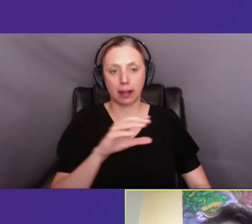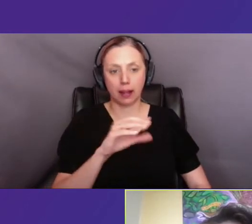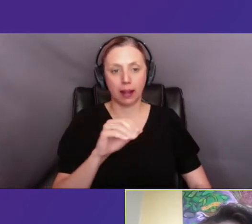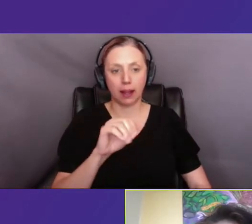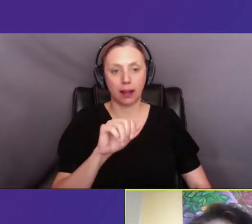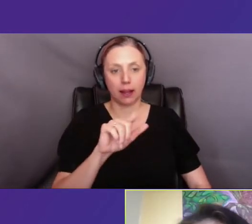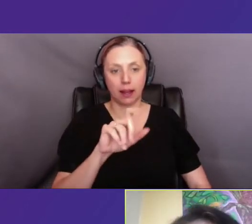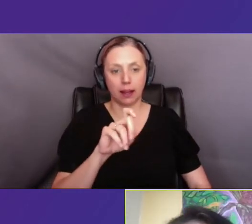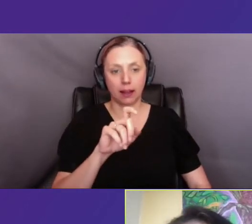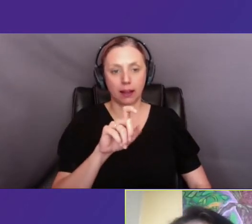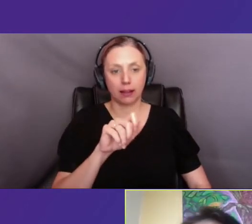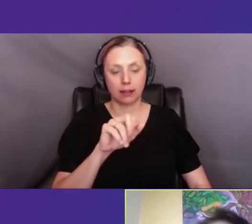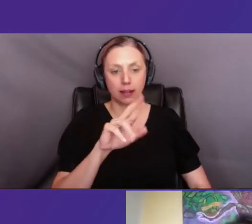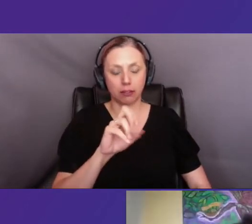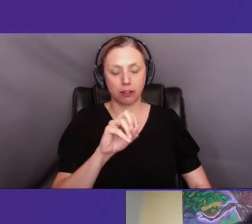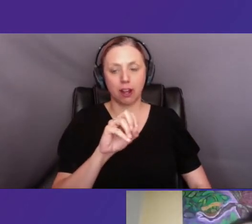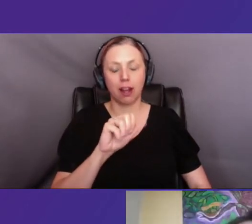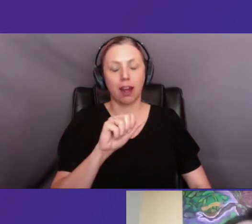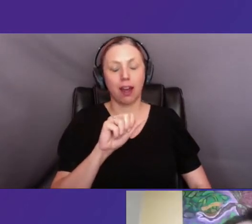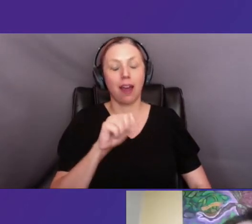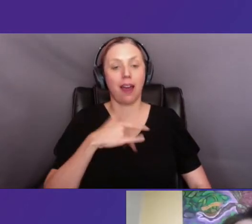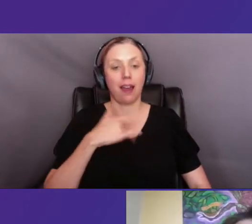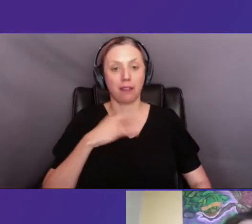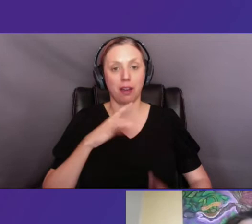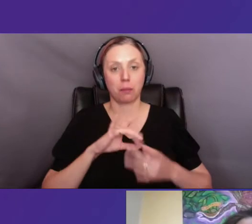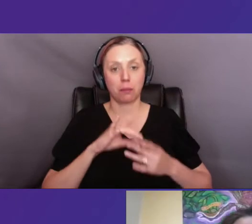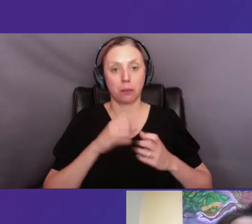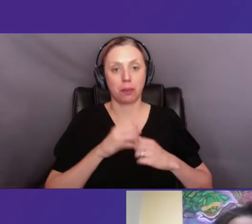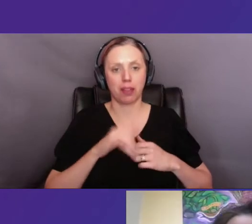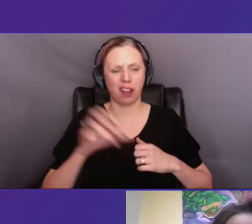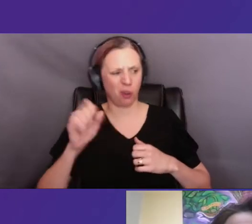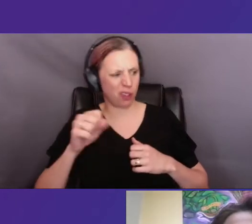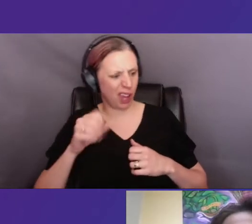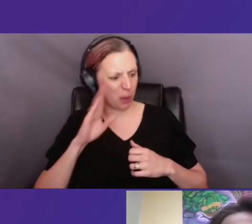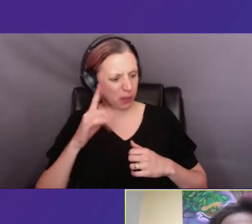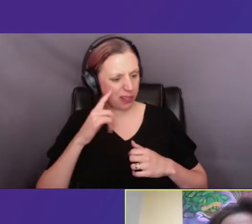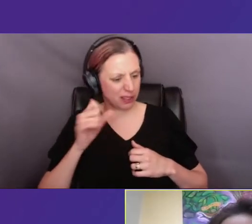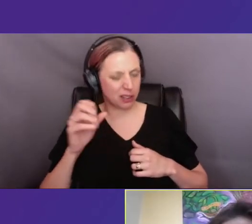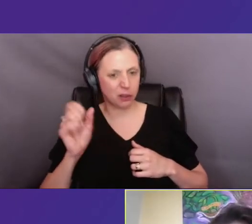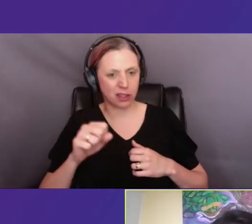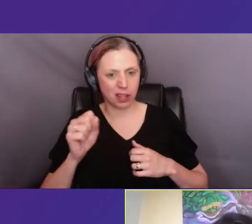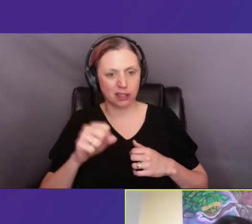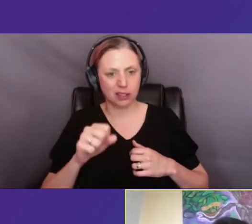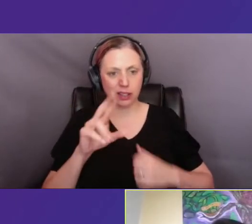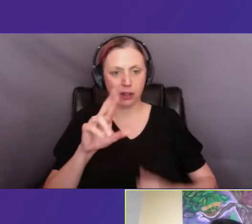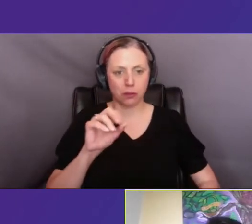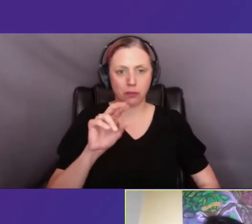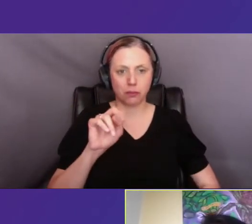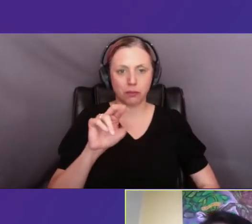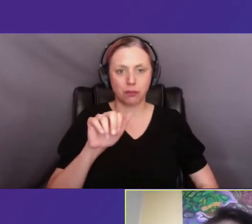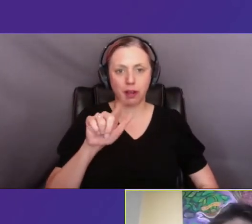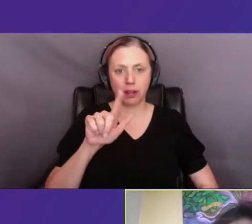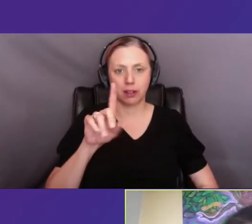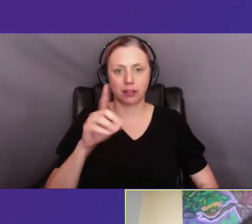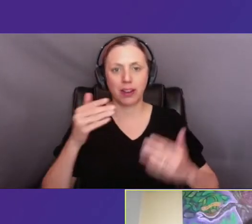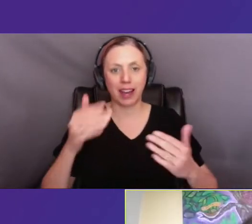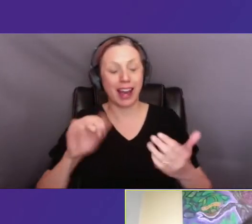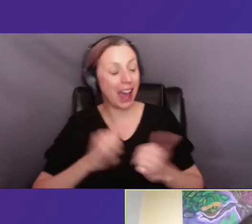that I was resonating with. So, I would think so. Yes. Go ahead, Ronald. How are you?